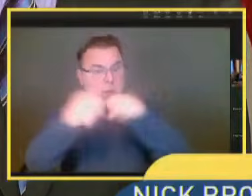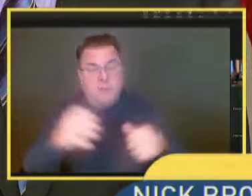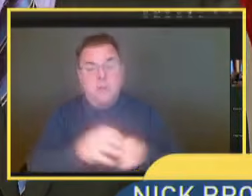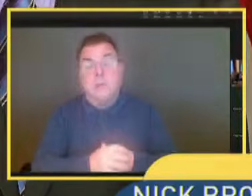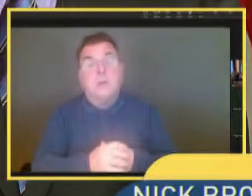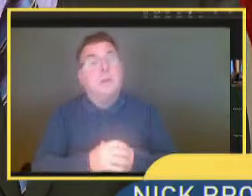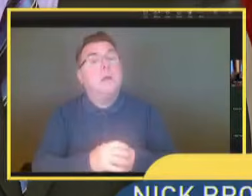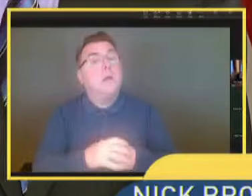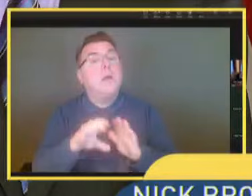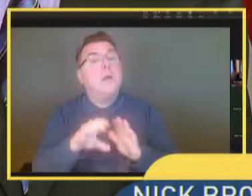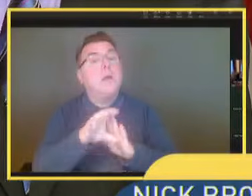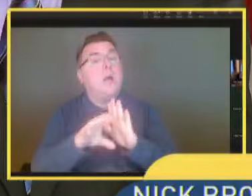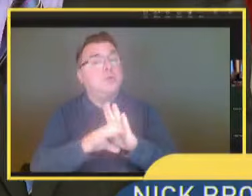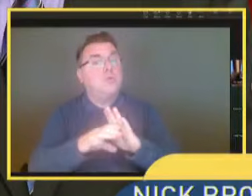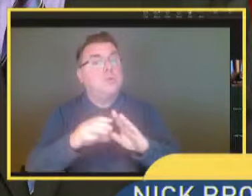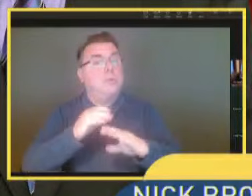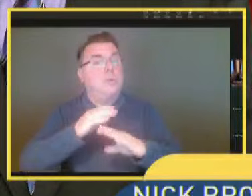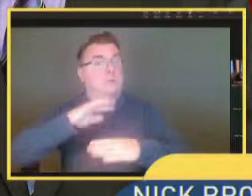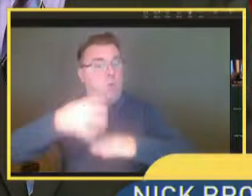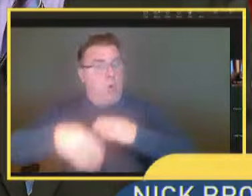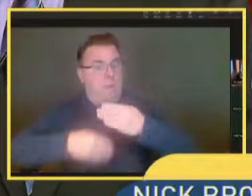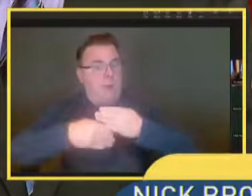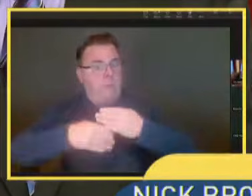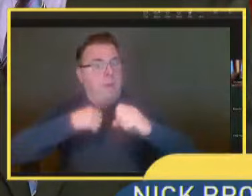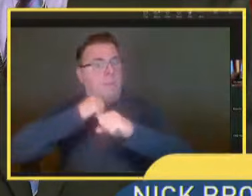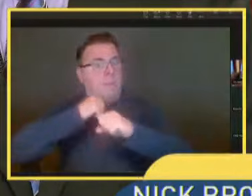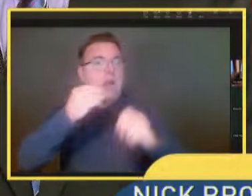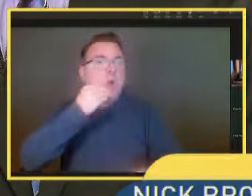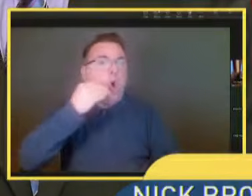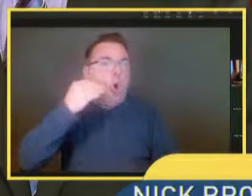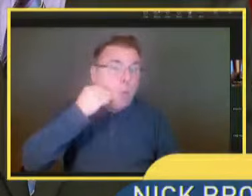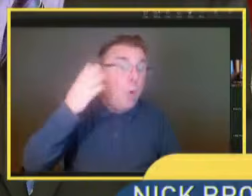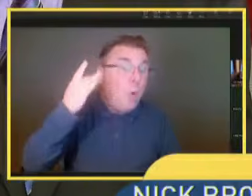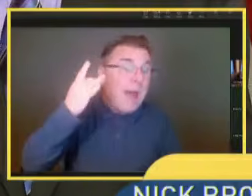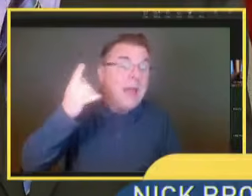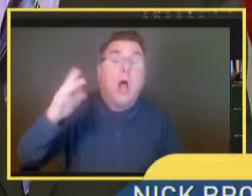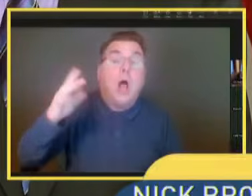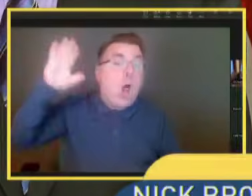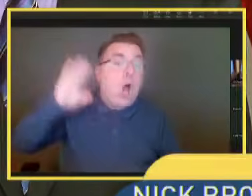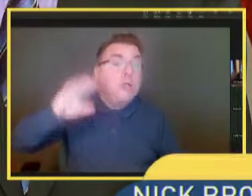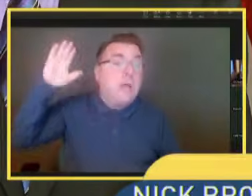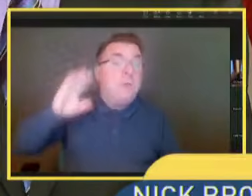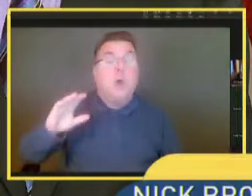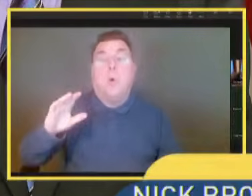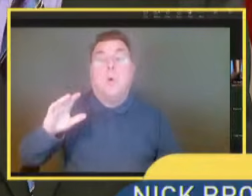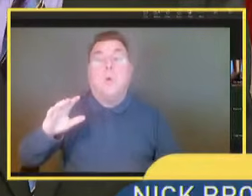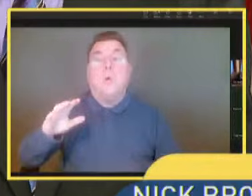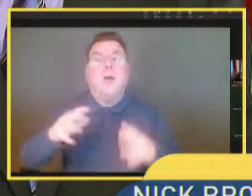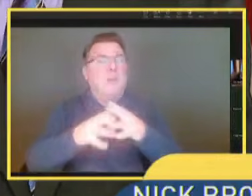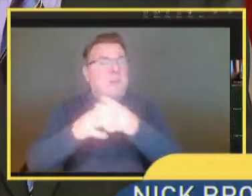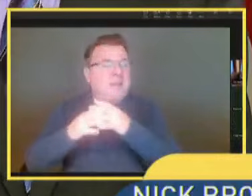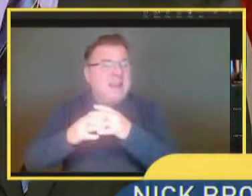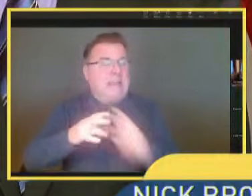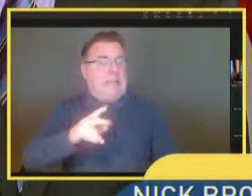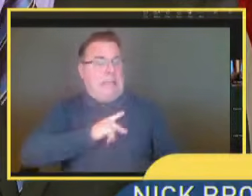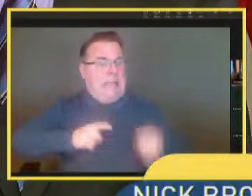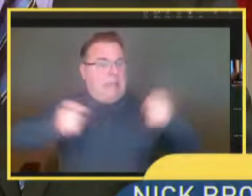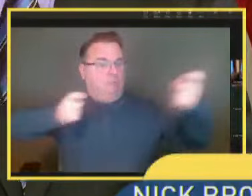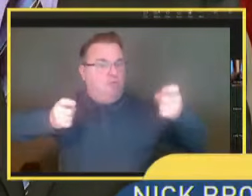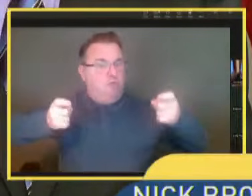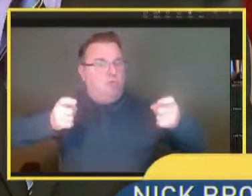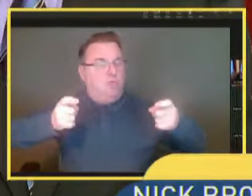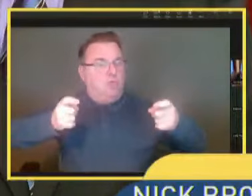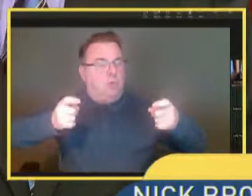law enforcement because the founders had lived under a royal government that abused its authority. But the Fourth